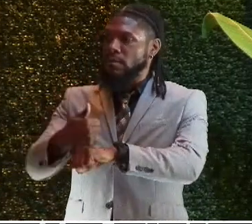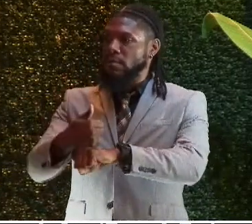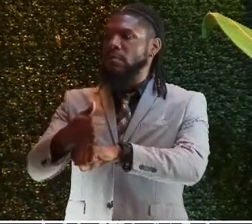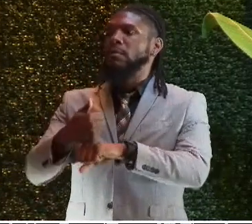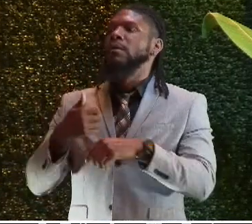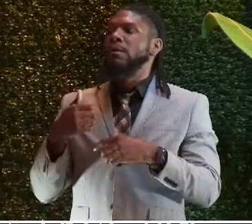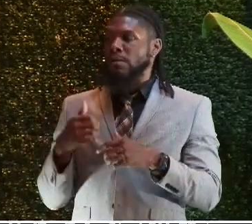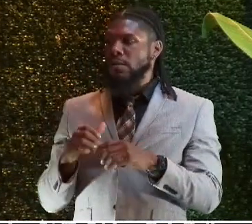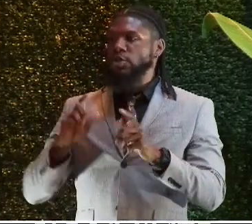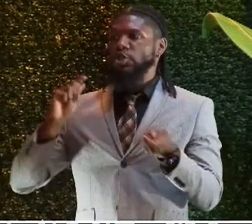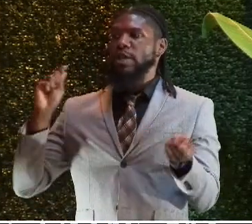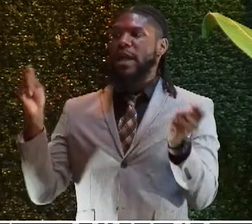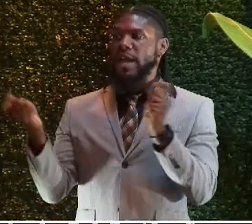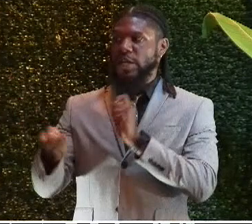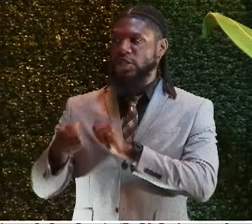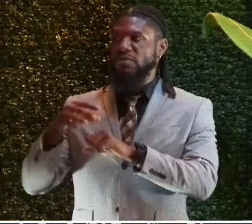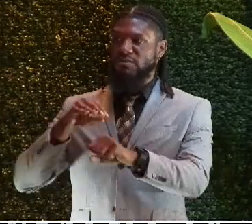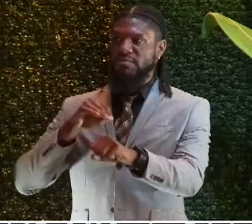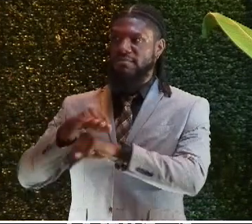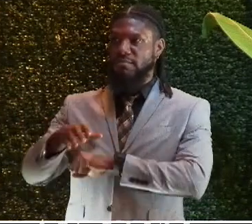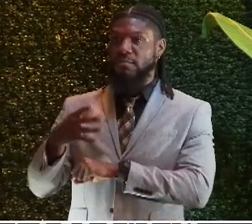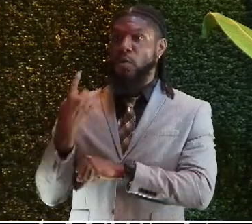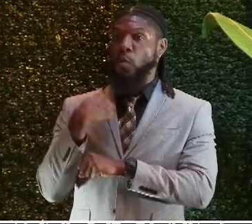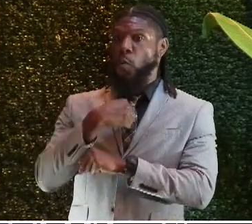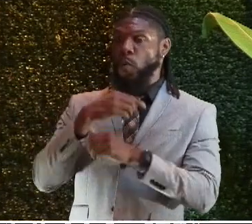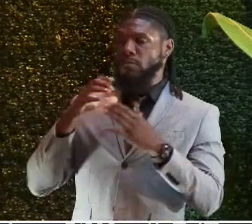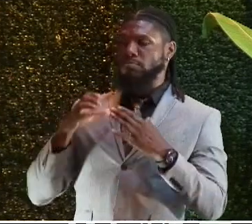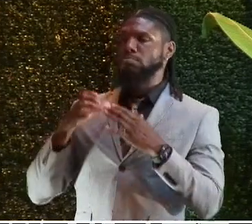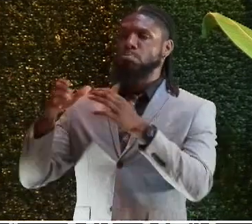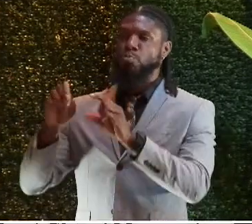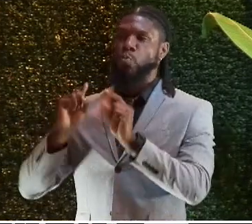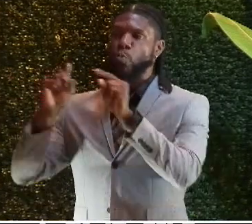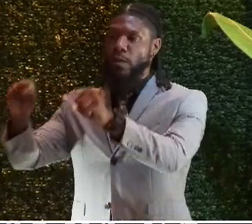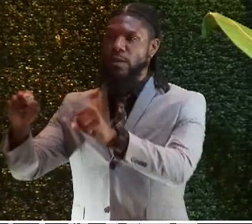And when we go to their conferences,